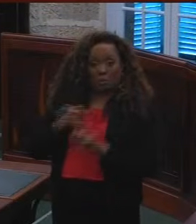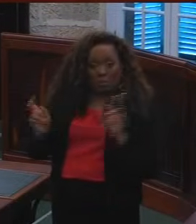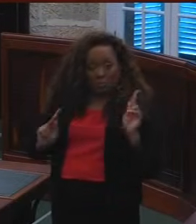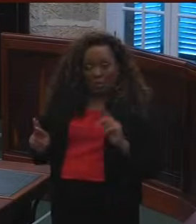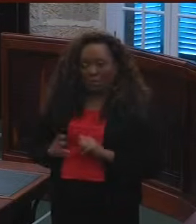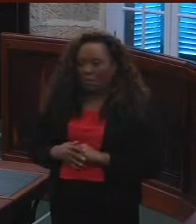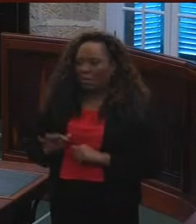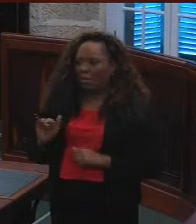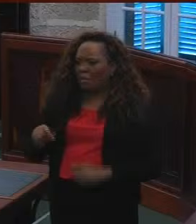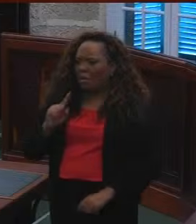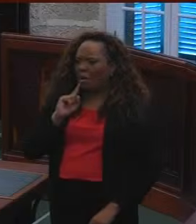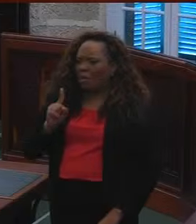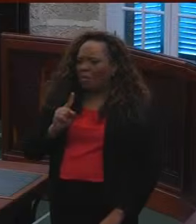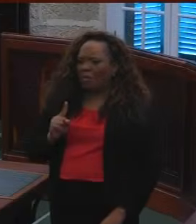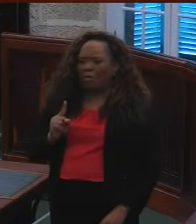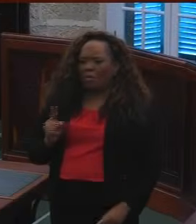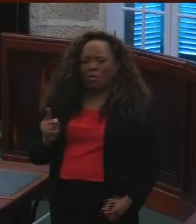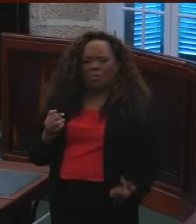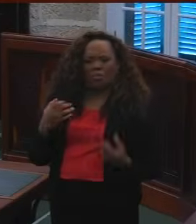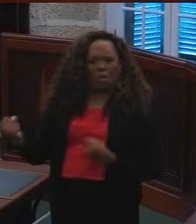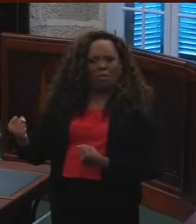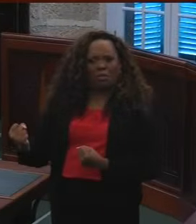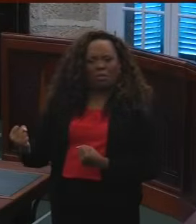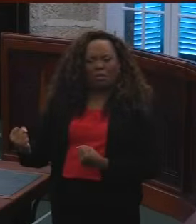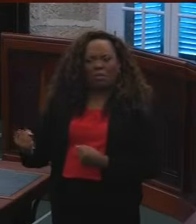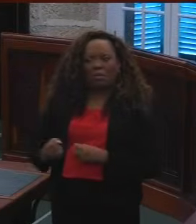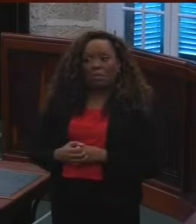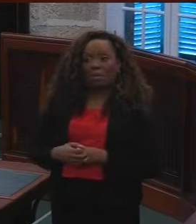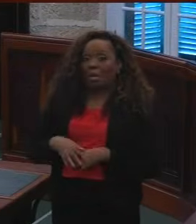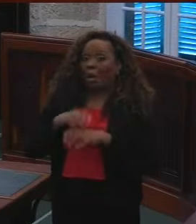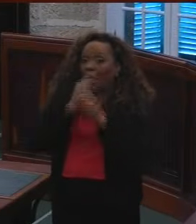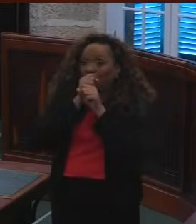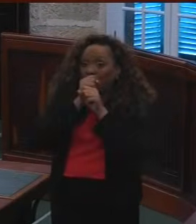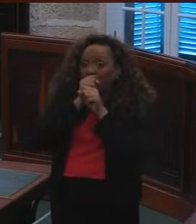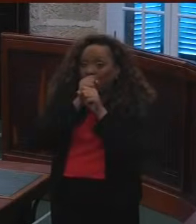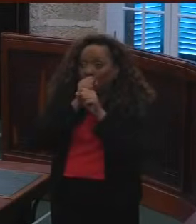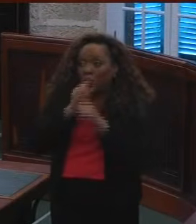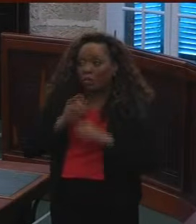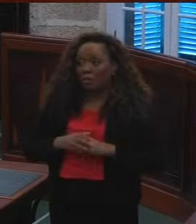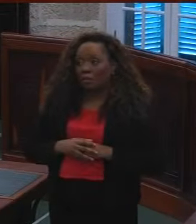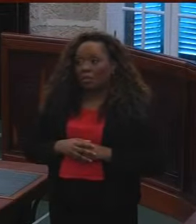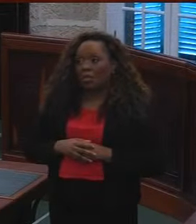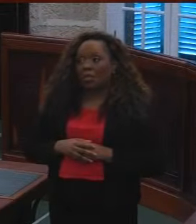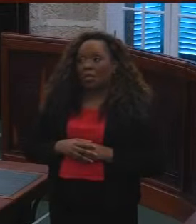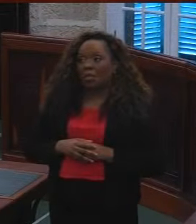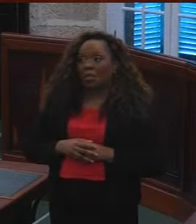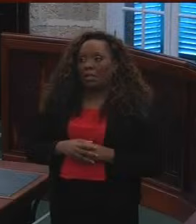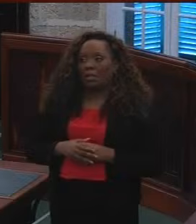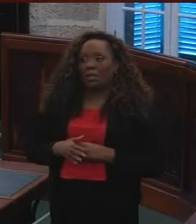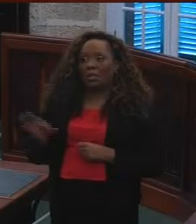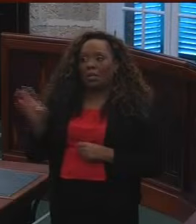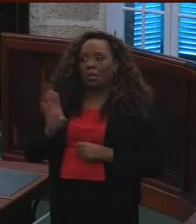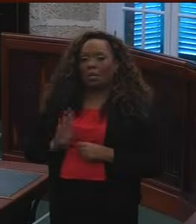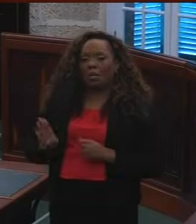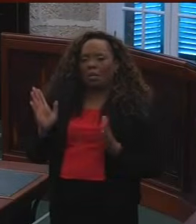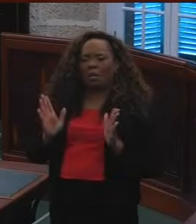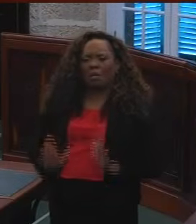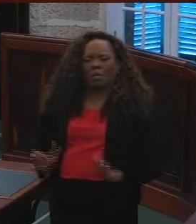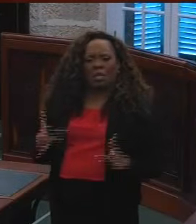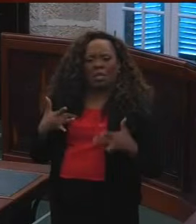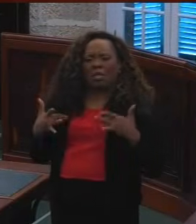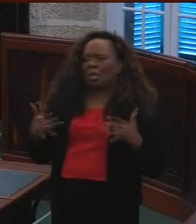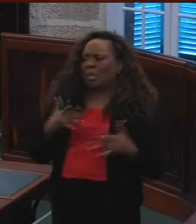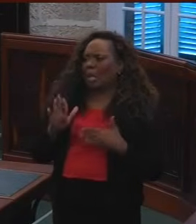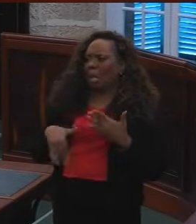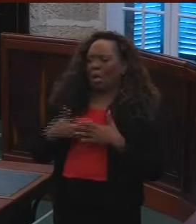this bill. It's confidential, so that the state has it. It's not going to be, I know Barbadians are concerned that all their information is going to be